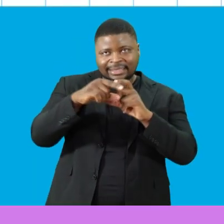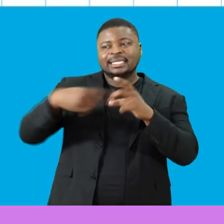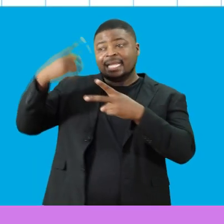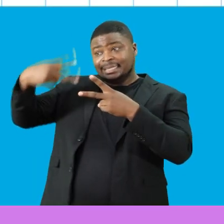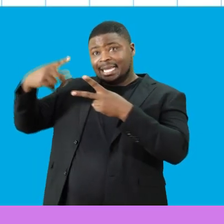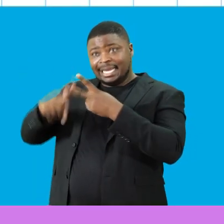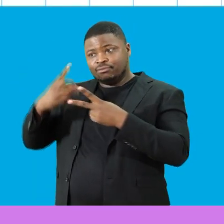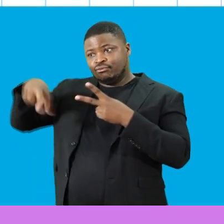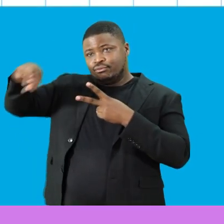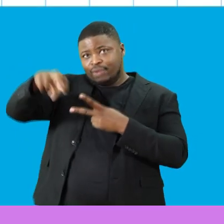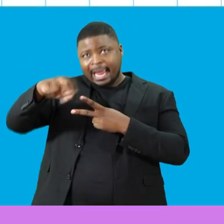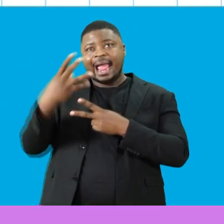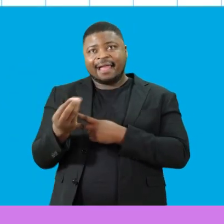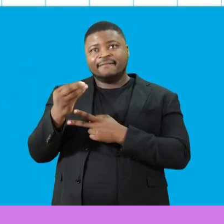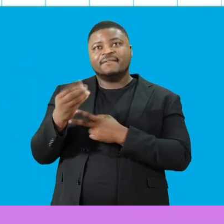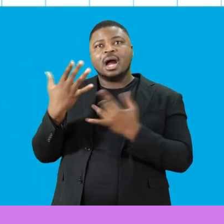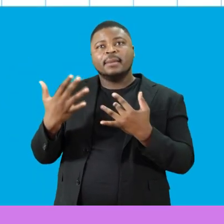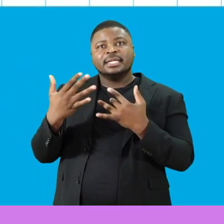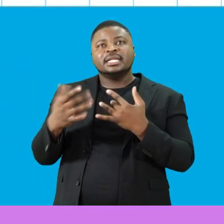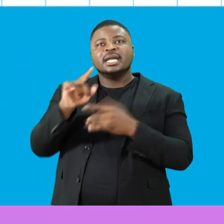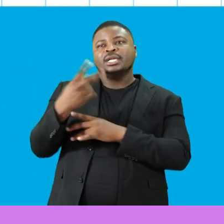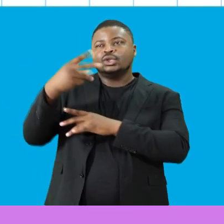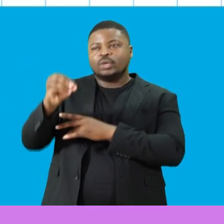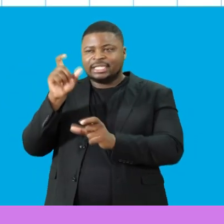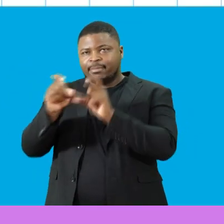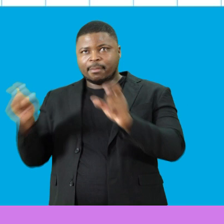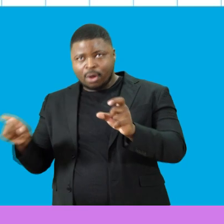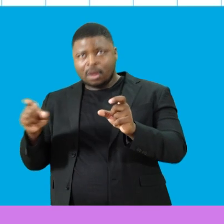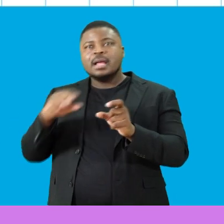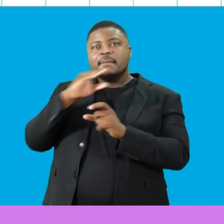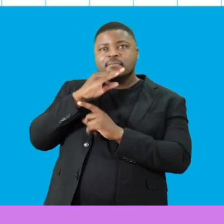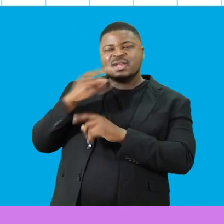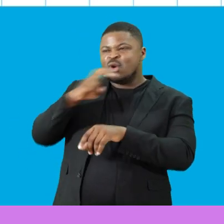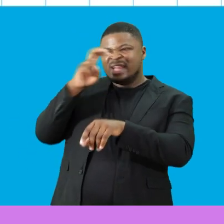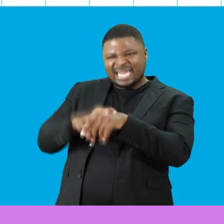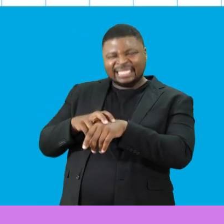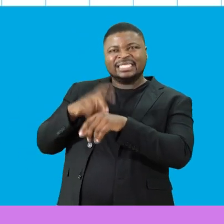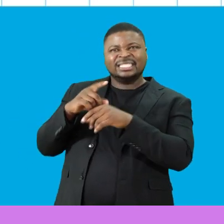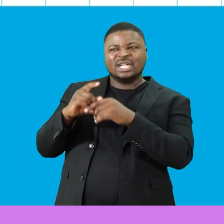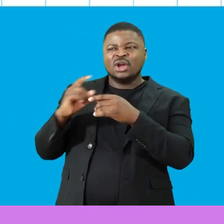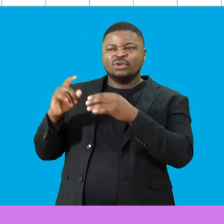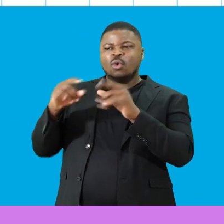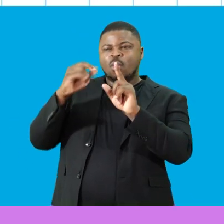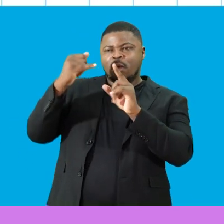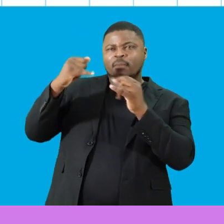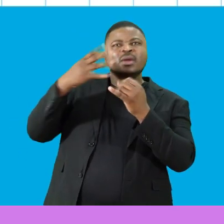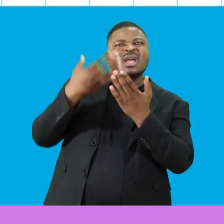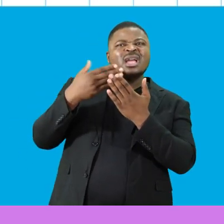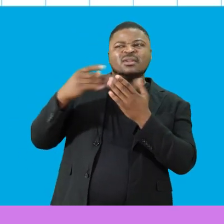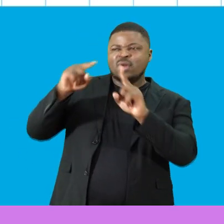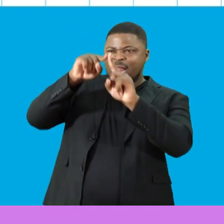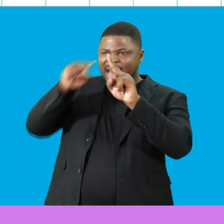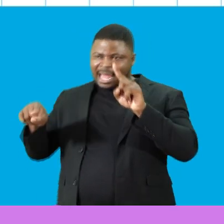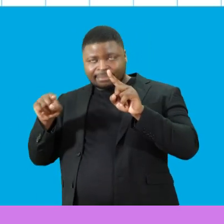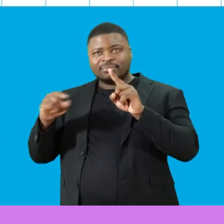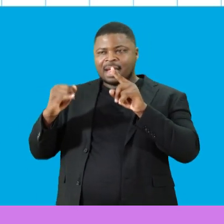the second bus trip, we've got 20 people. So we don't join the points. If you want to join them, then you can just draw dotted lines, not a solid